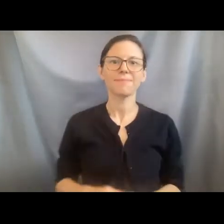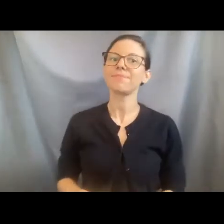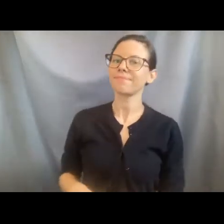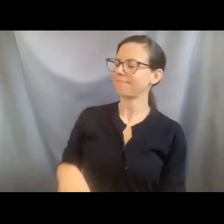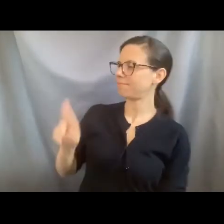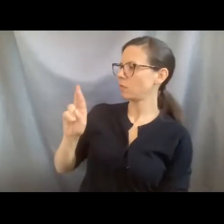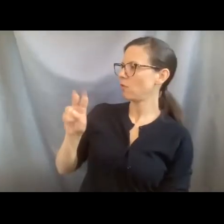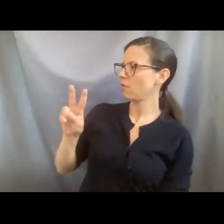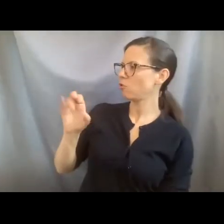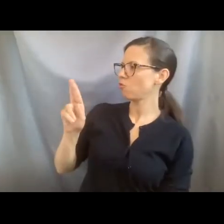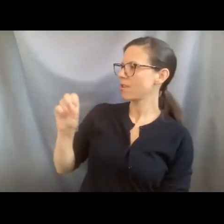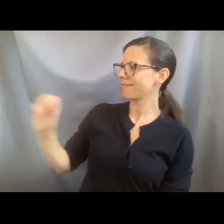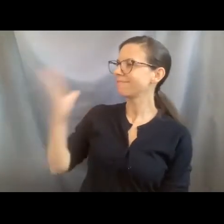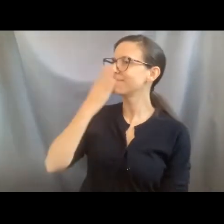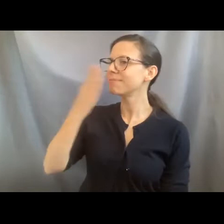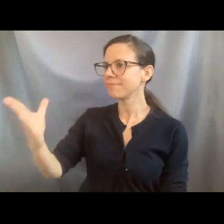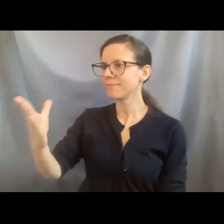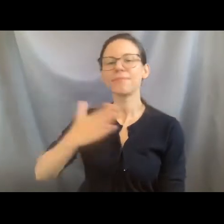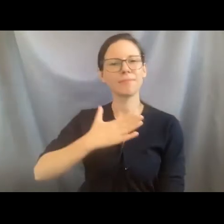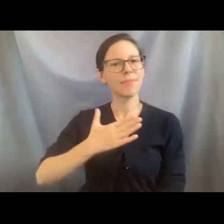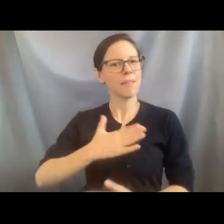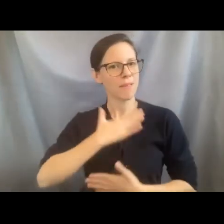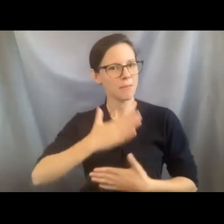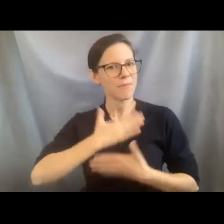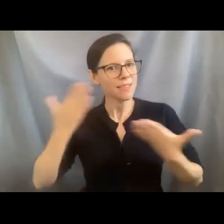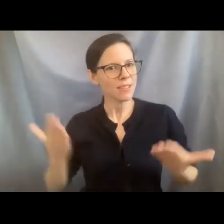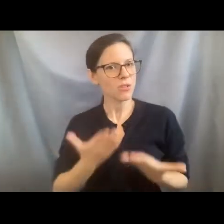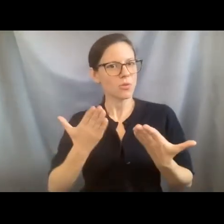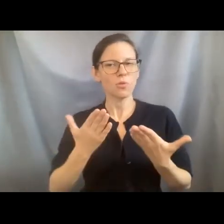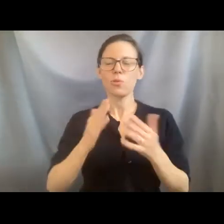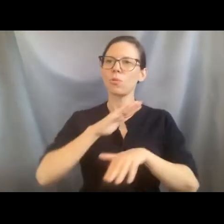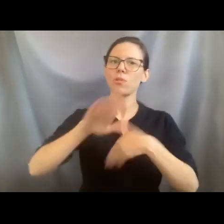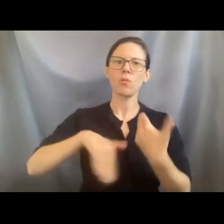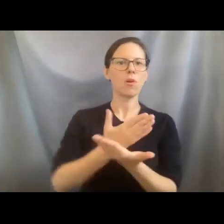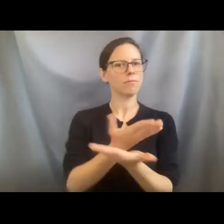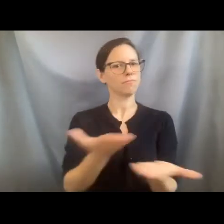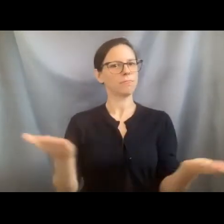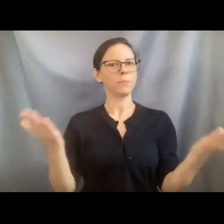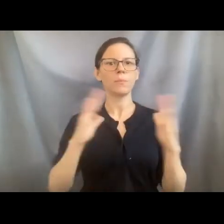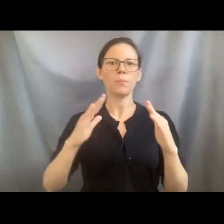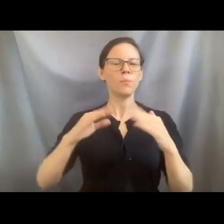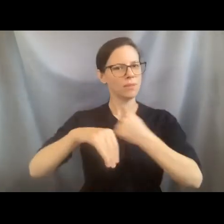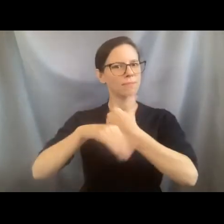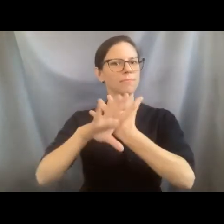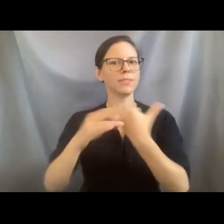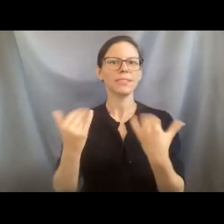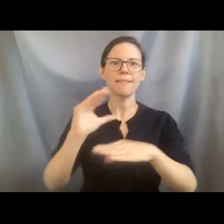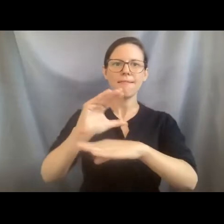It is my pleasure to be here with everyone in this virtual space tonight.